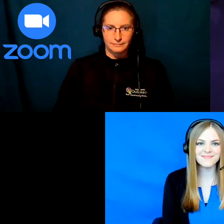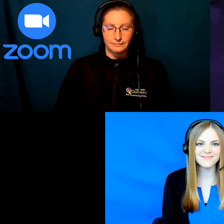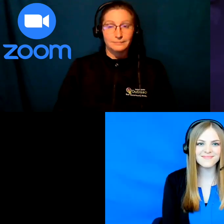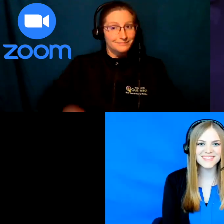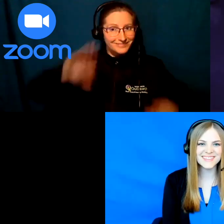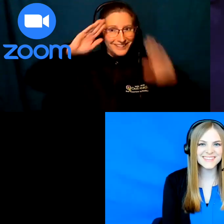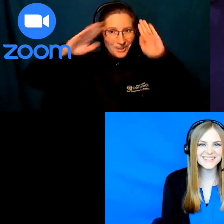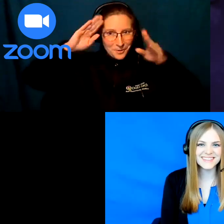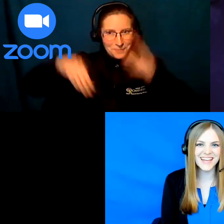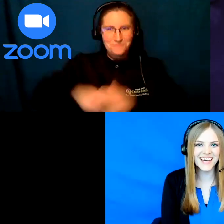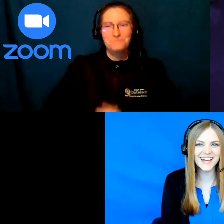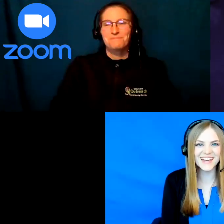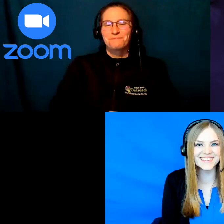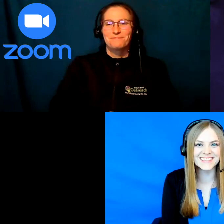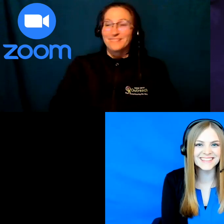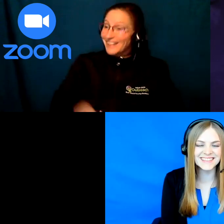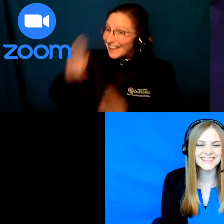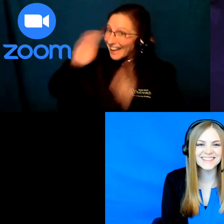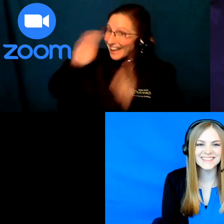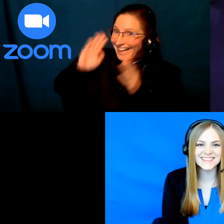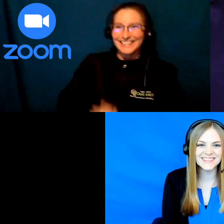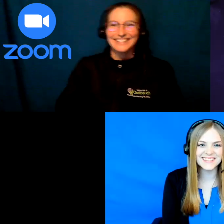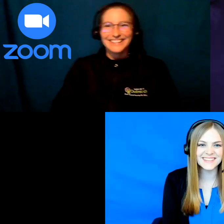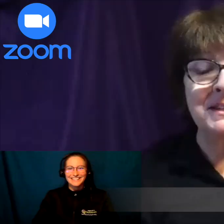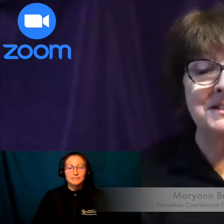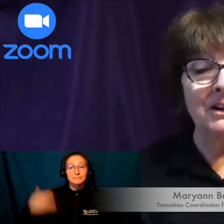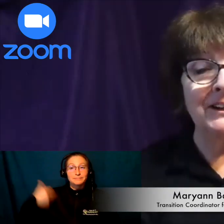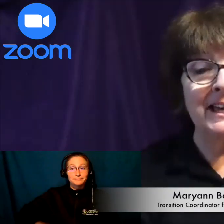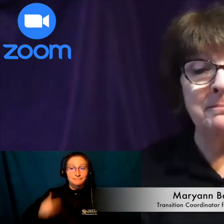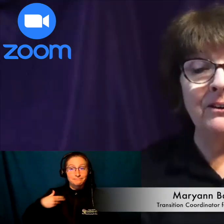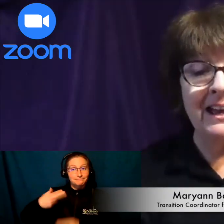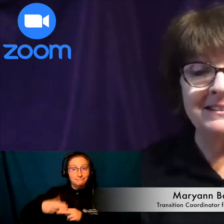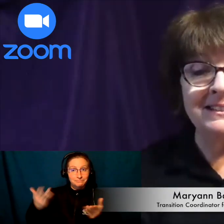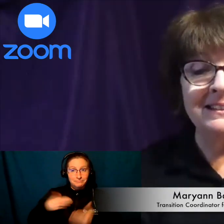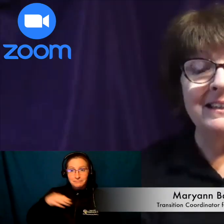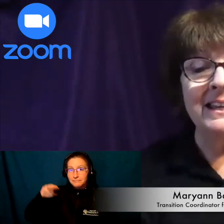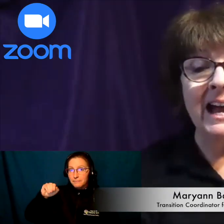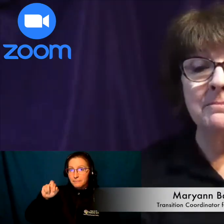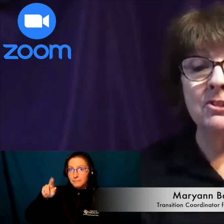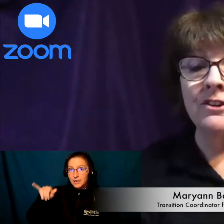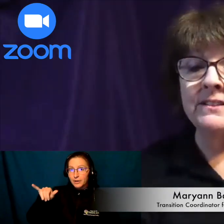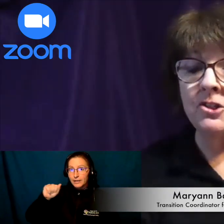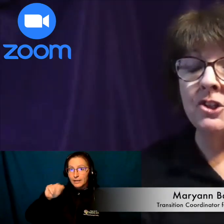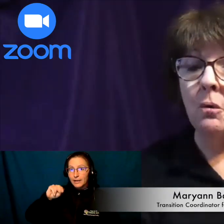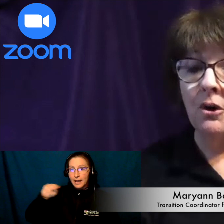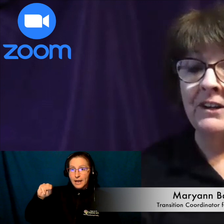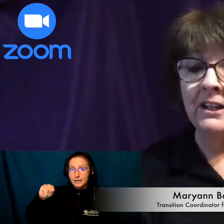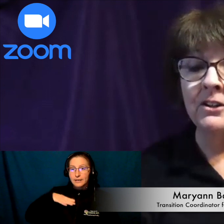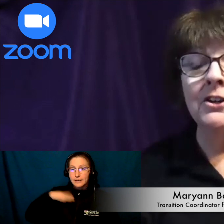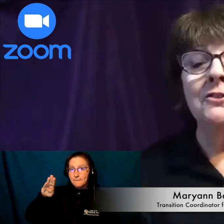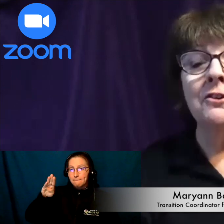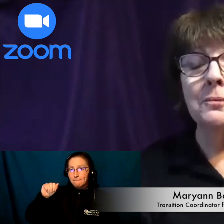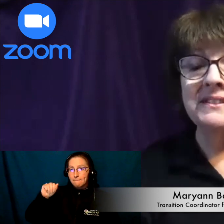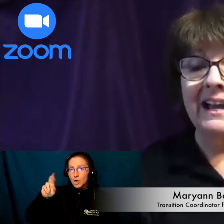Hi there. Hi. My name is Marianne Barnett, and I'm the transition